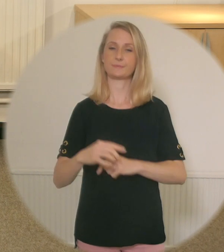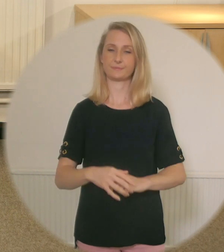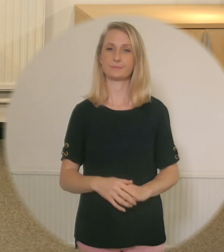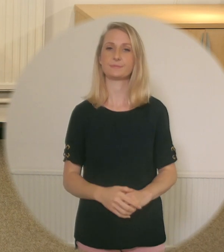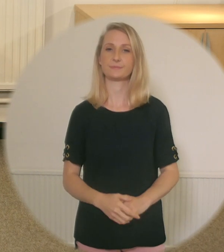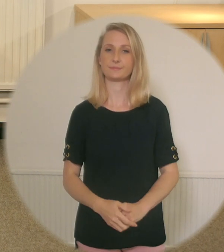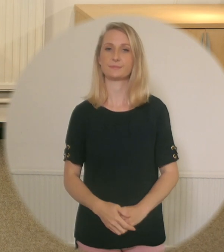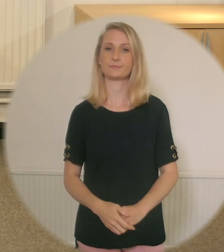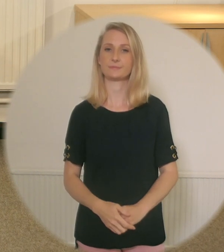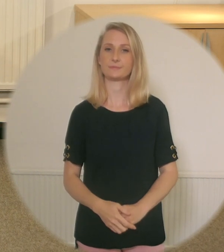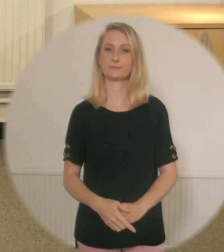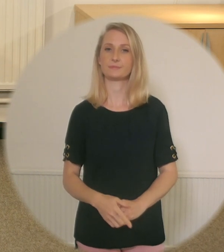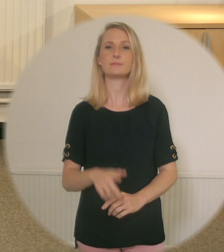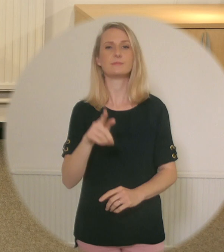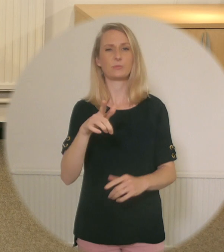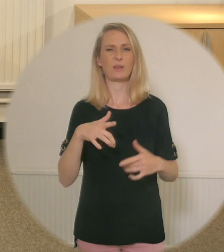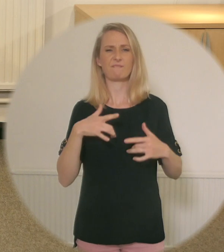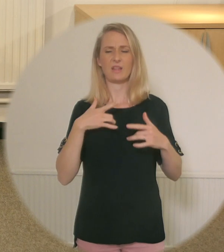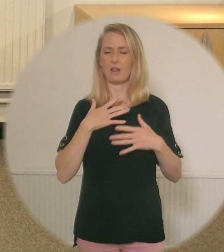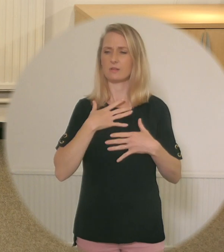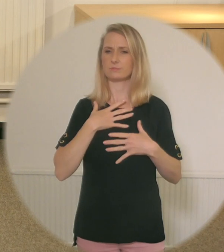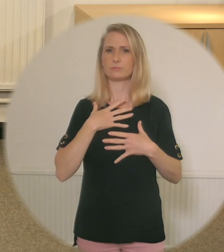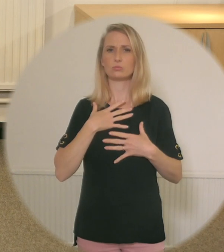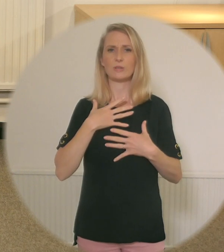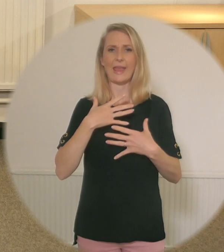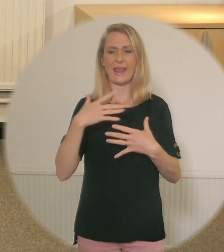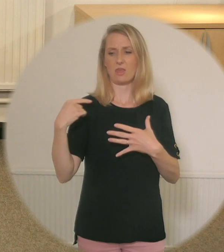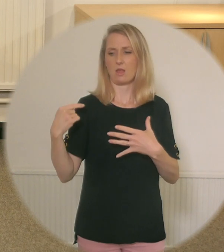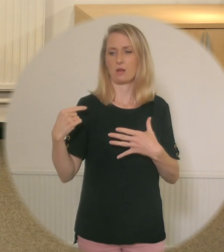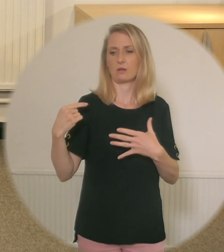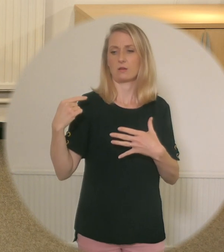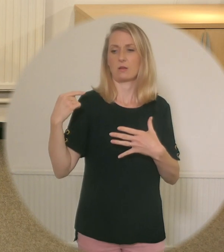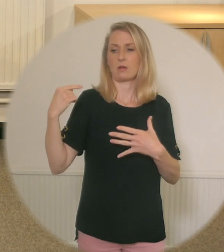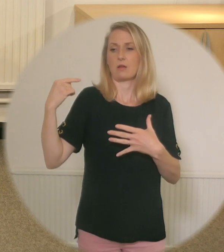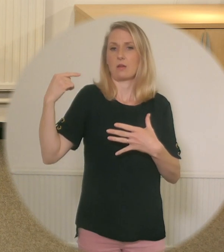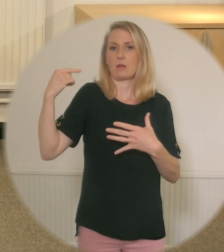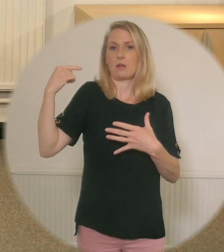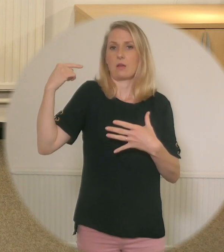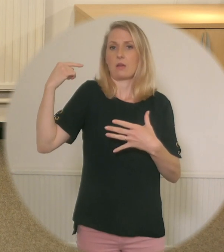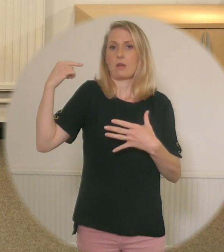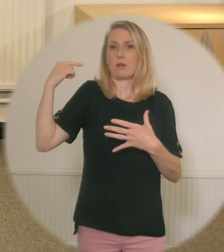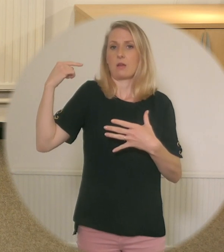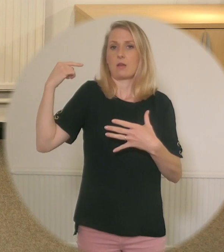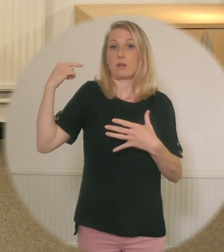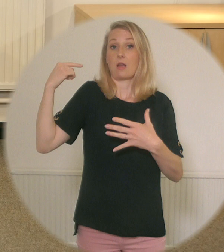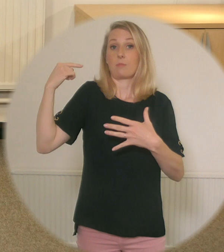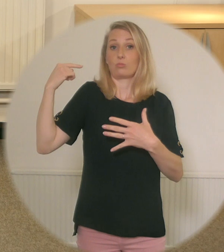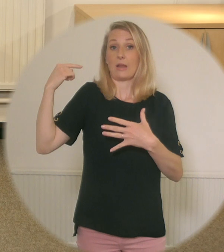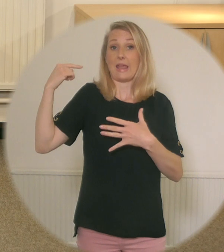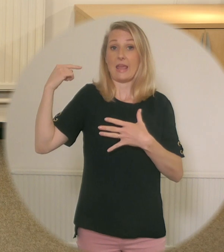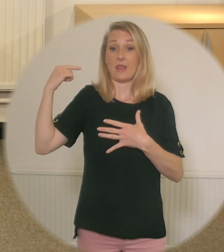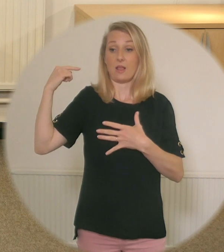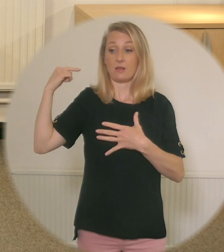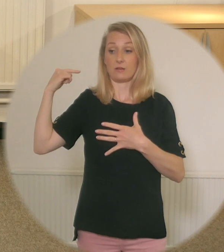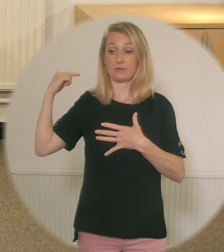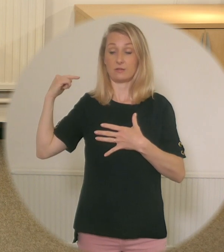And you might begin to breathe with this. So you could breathe in as your shoulder moves forwards and up, and you can breathe out as the shoulder